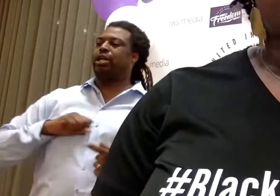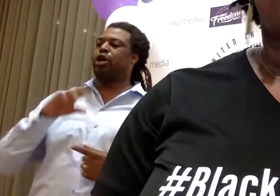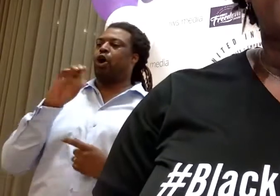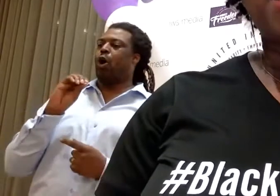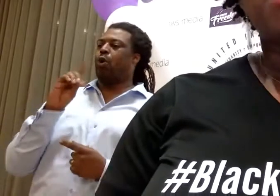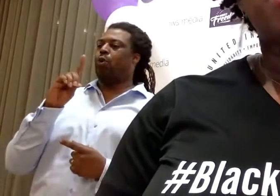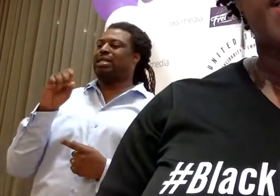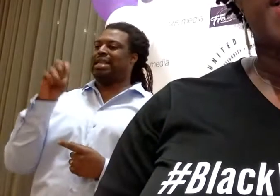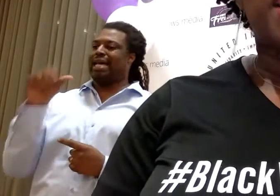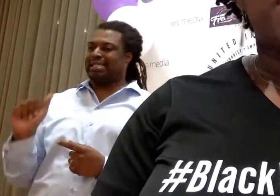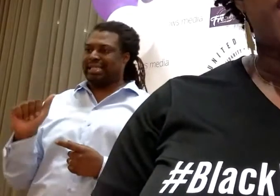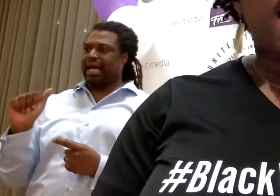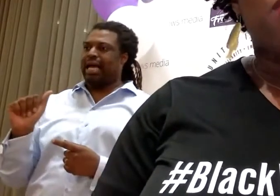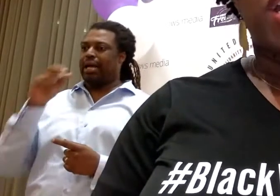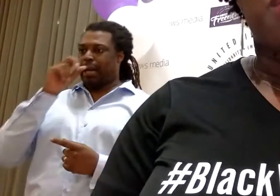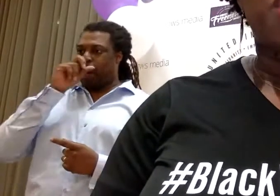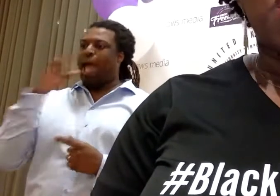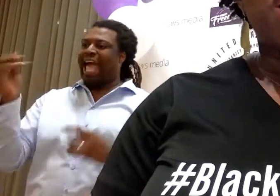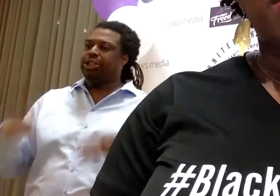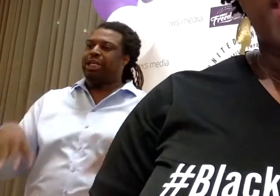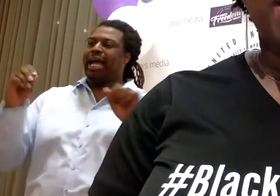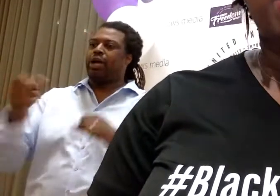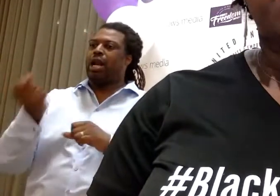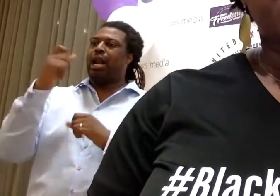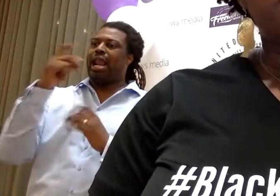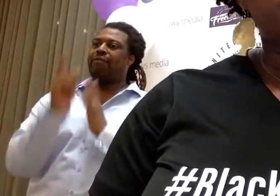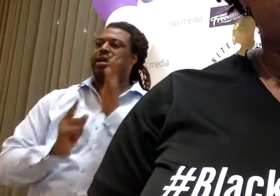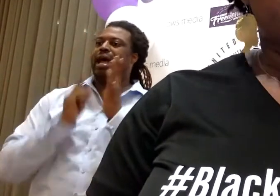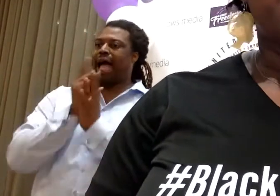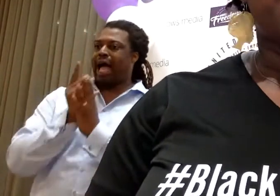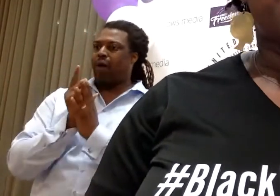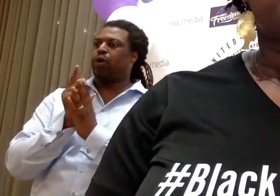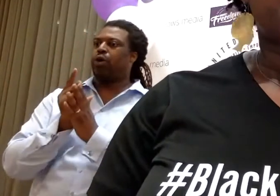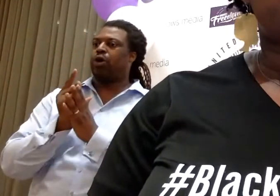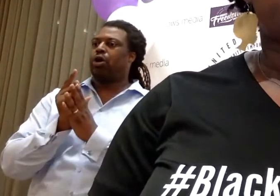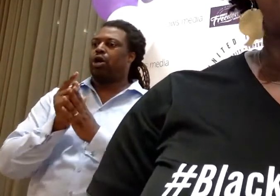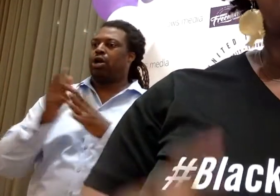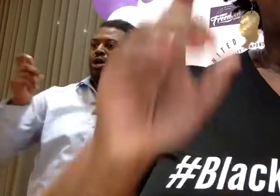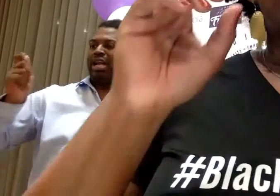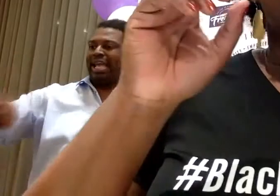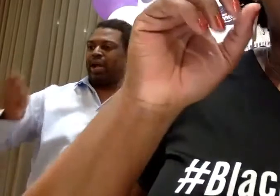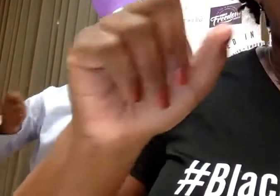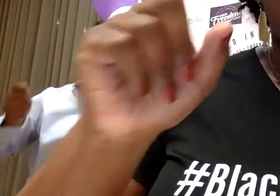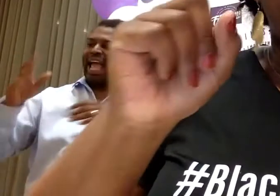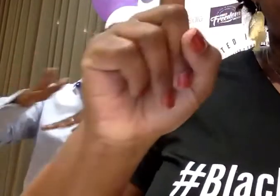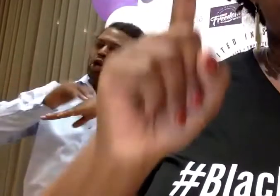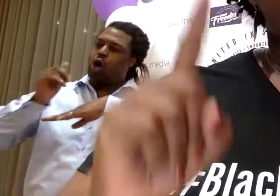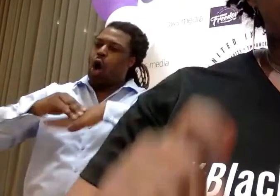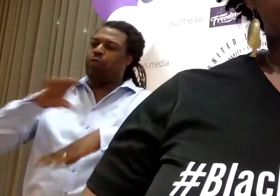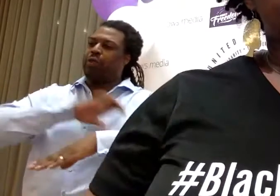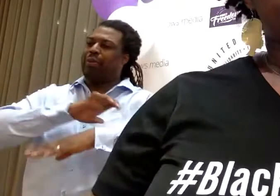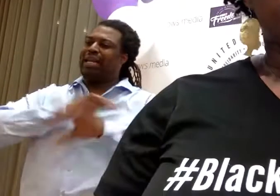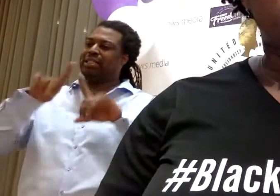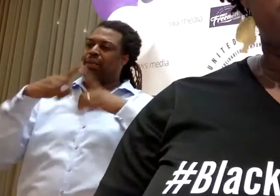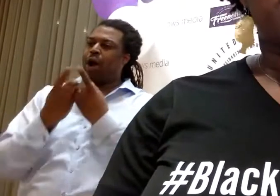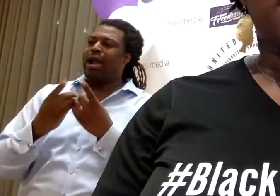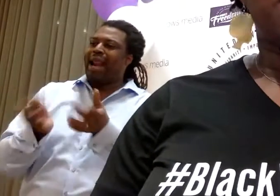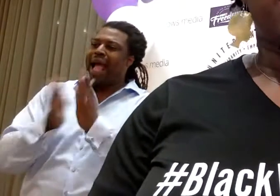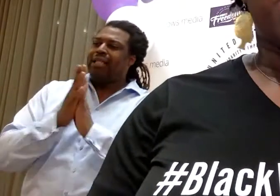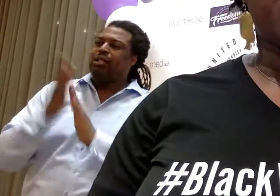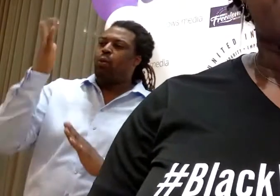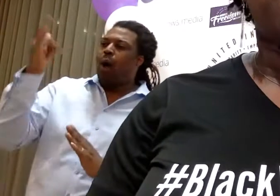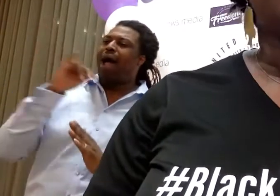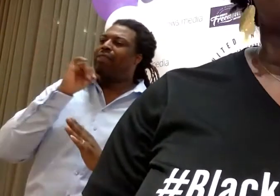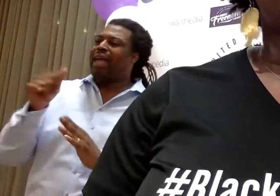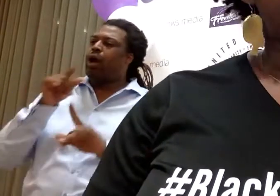US Senate and held an 11-hour hearing calling the heads of police departments in this country to answer why they don't regularly report the deaths